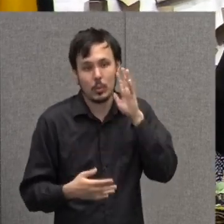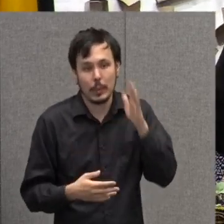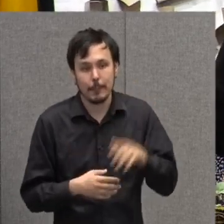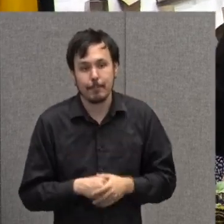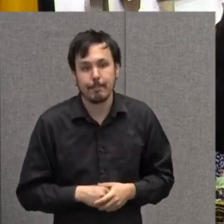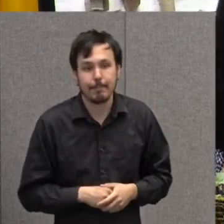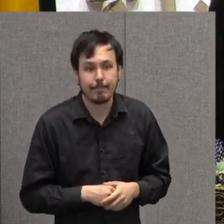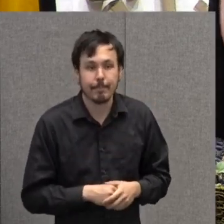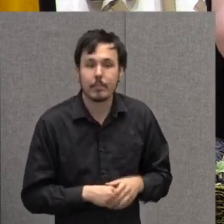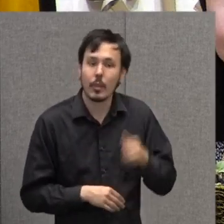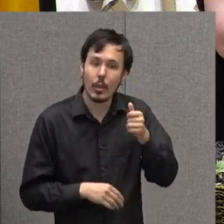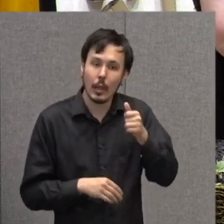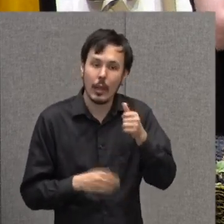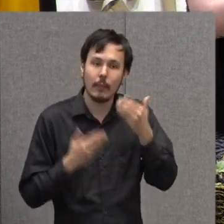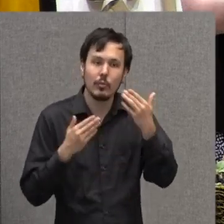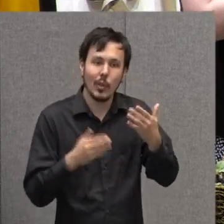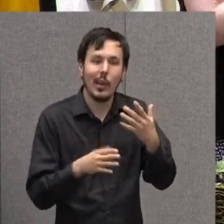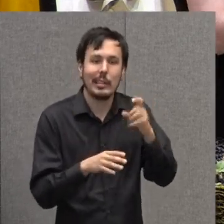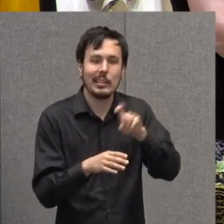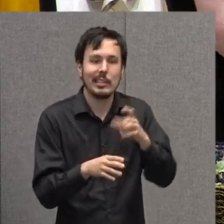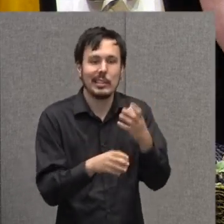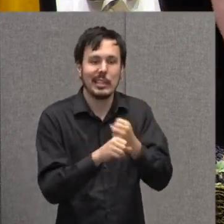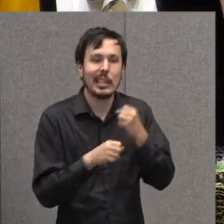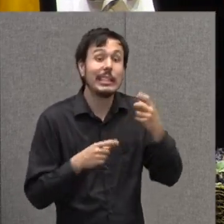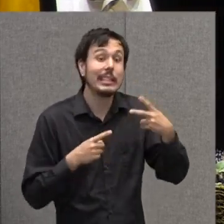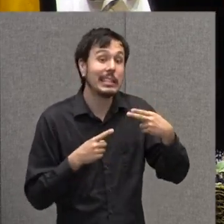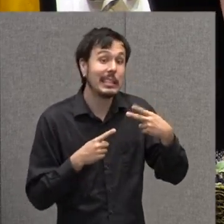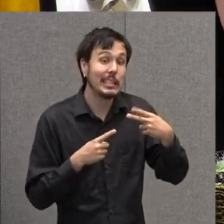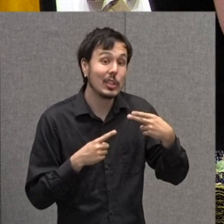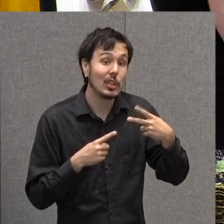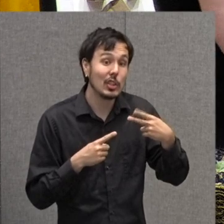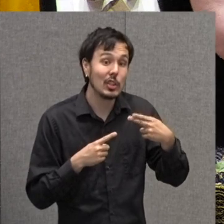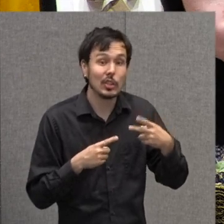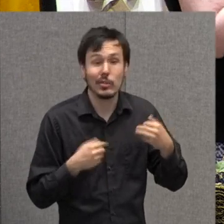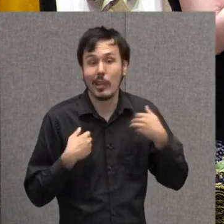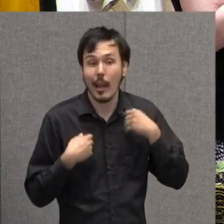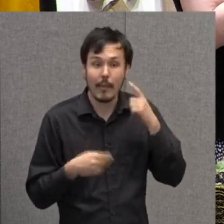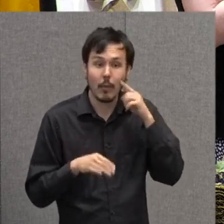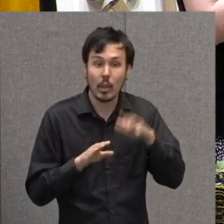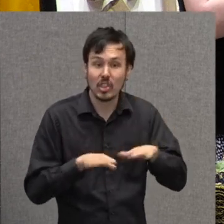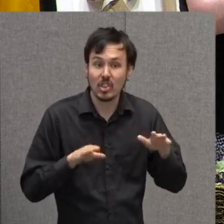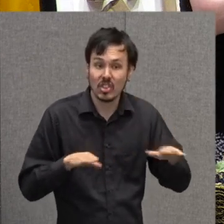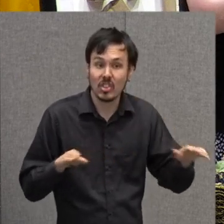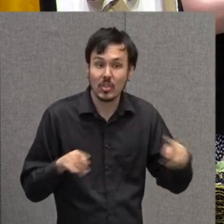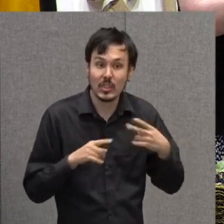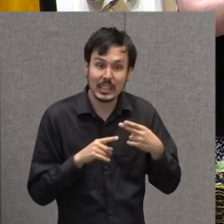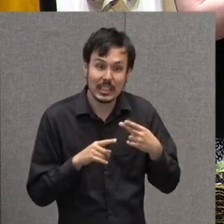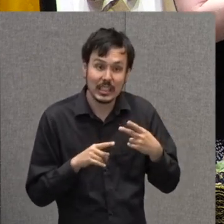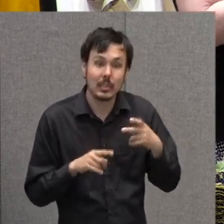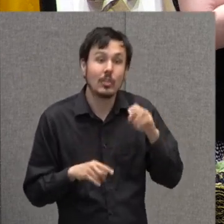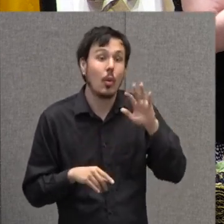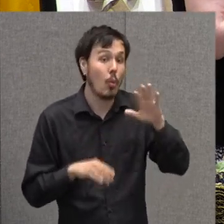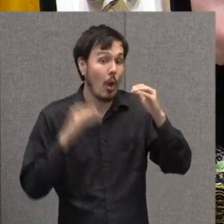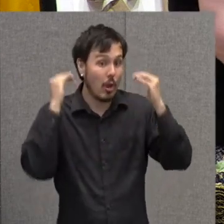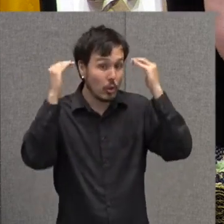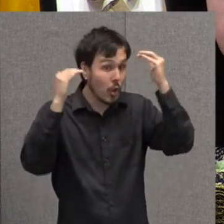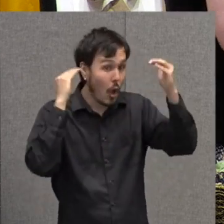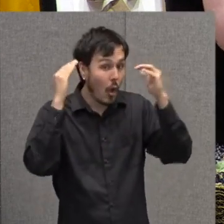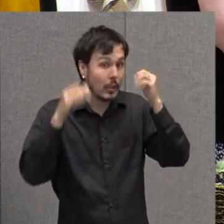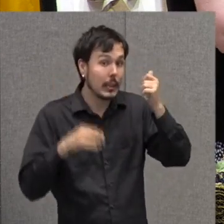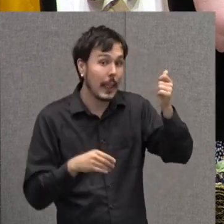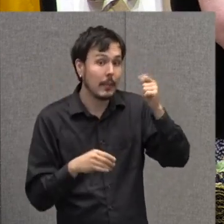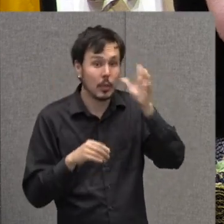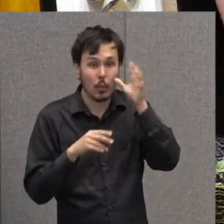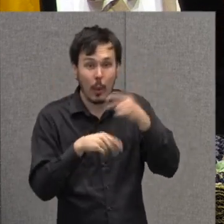get your hands on a pair of scissors. Okay, if you have kid scissors or maybe your adult has scissors that you could borrow,